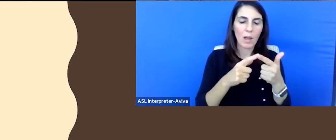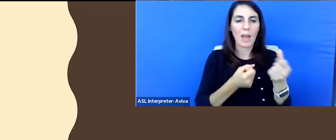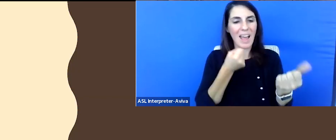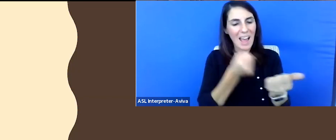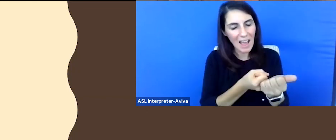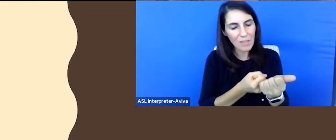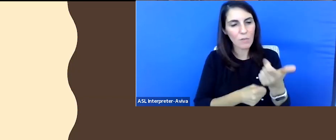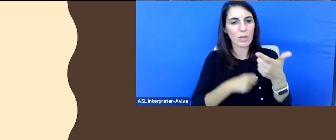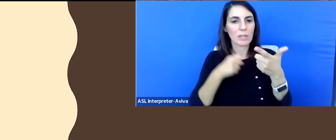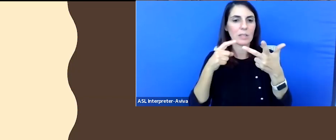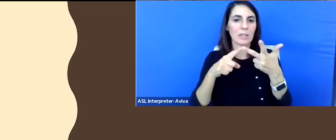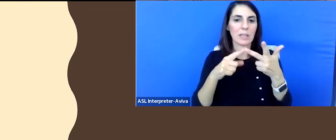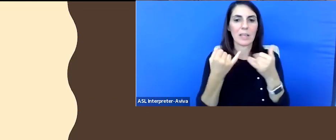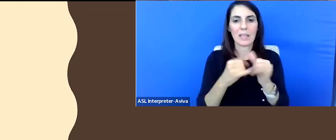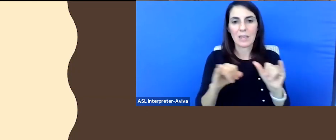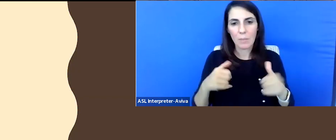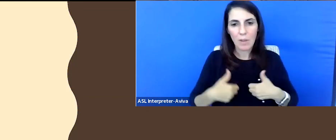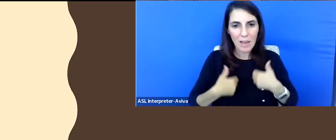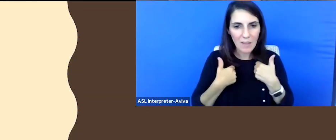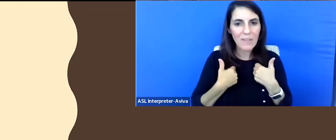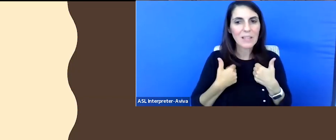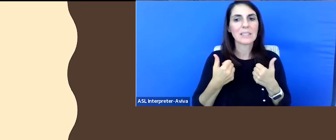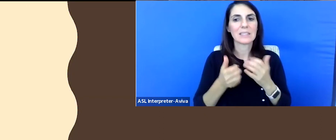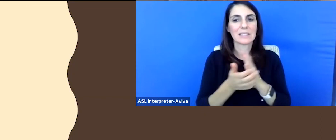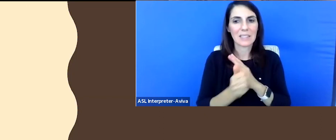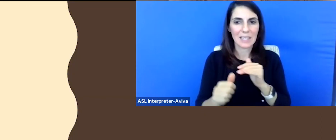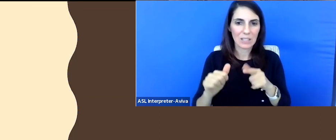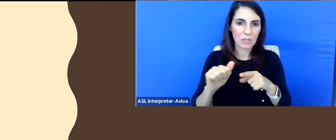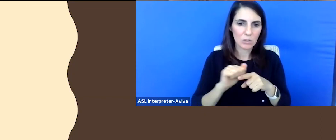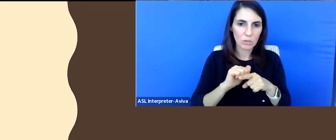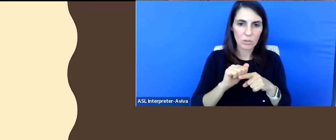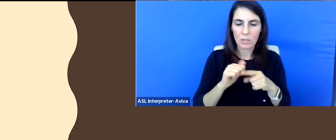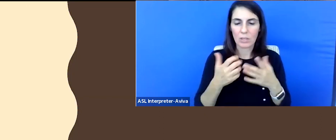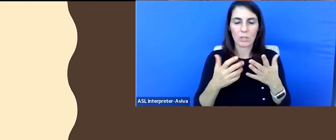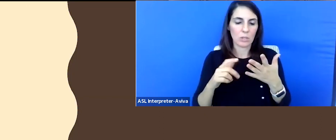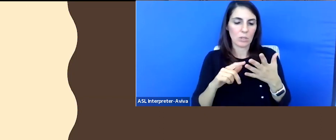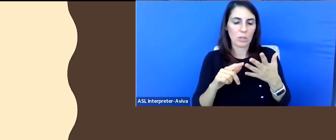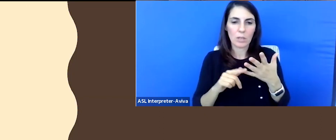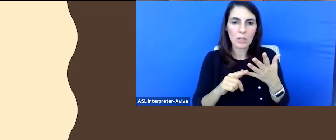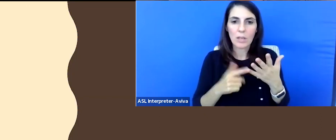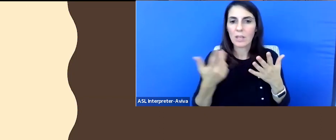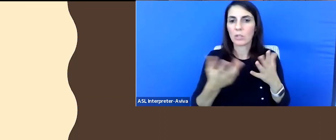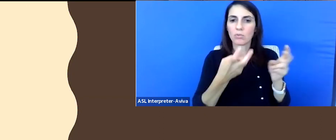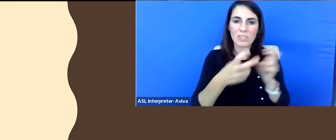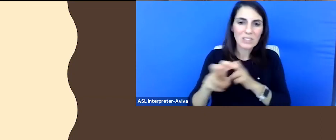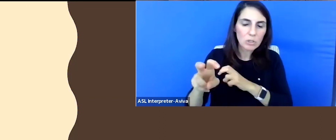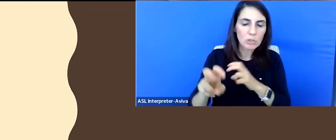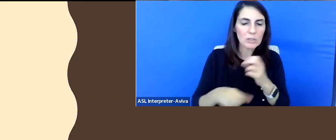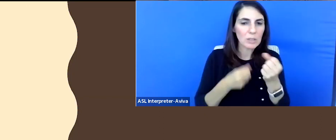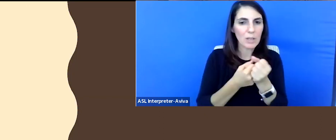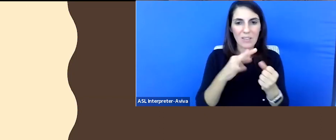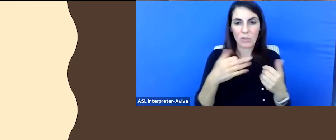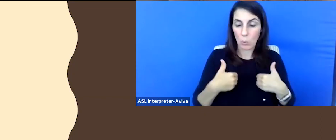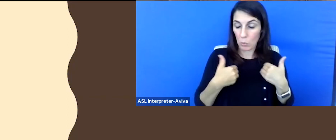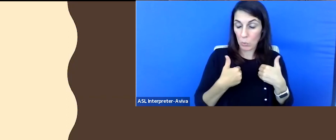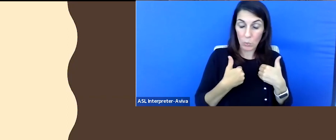also provide independent living skills training, transition support. So if you are a youth transitioning